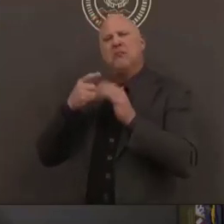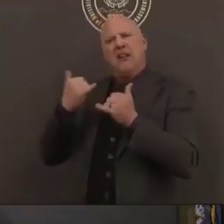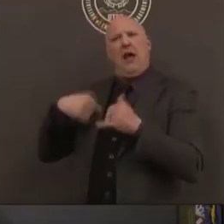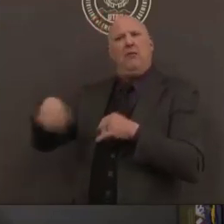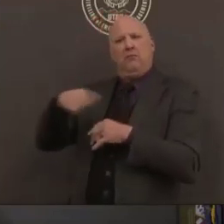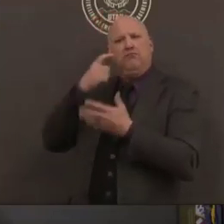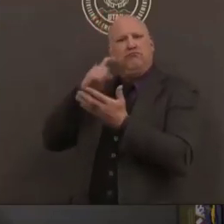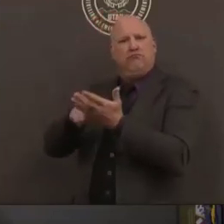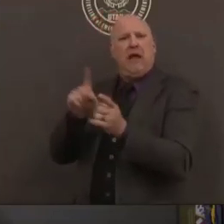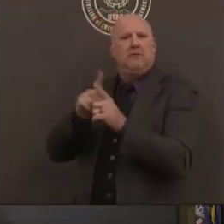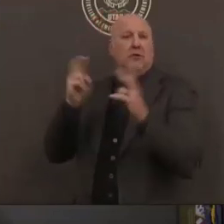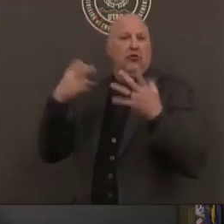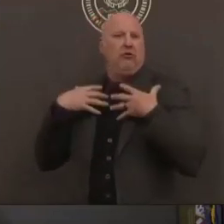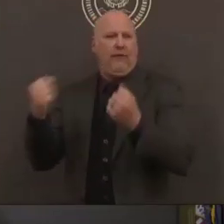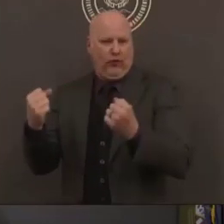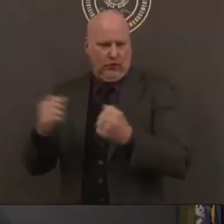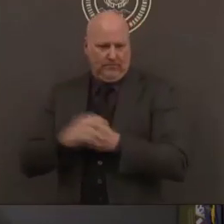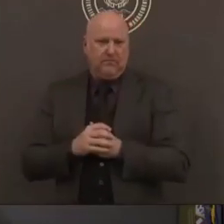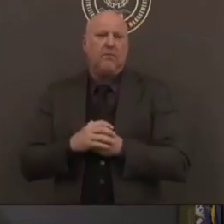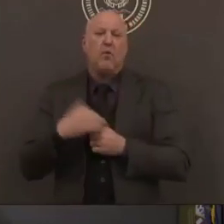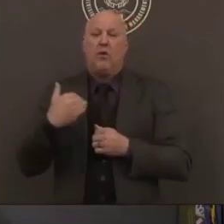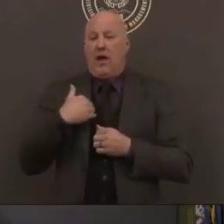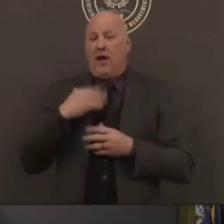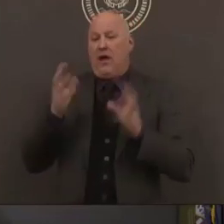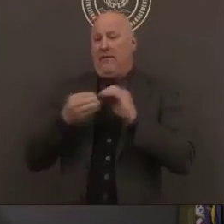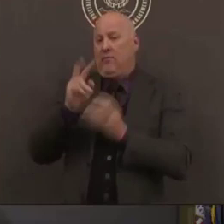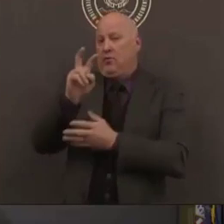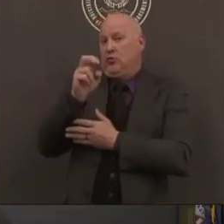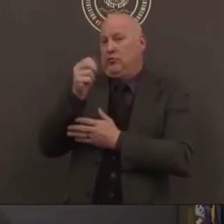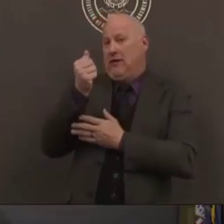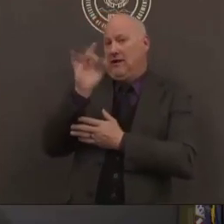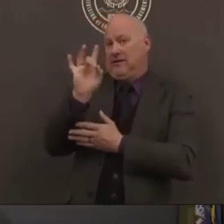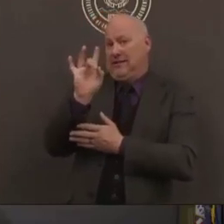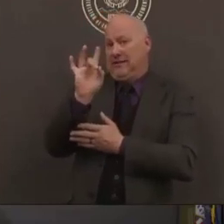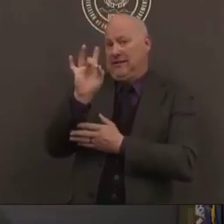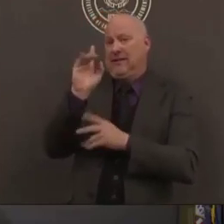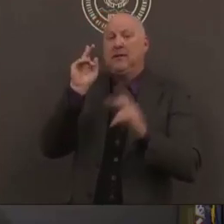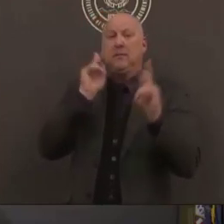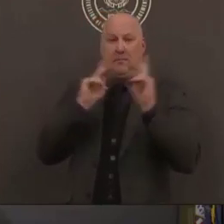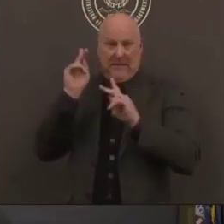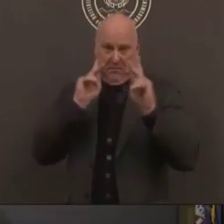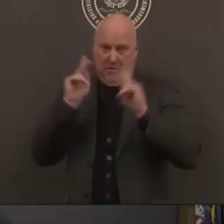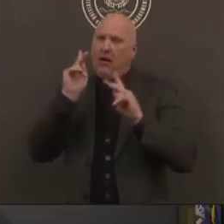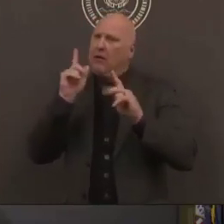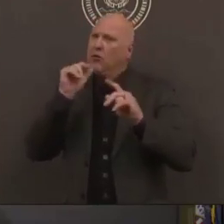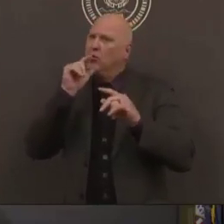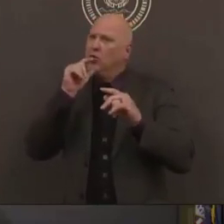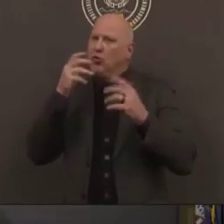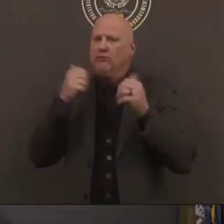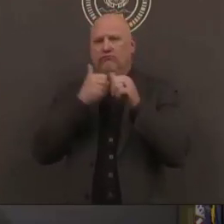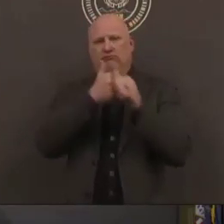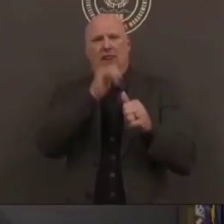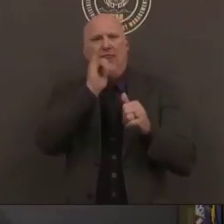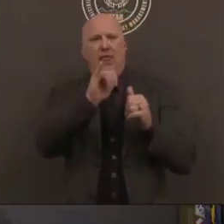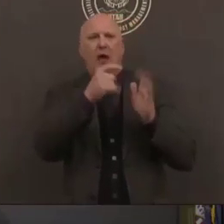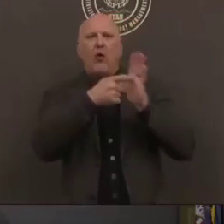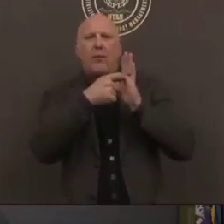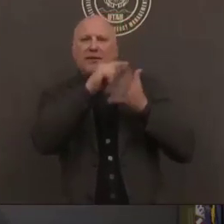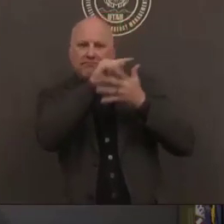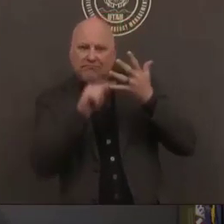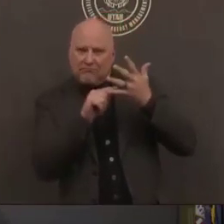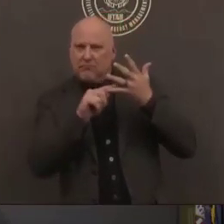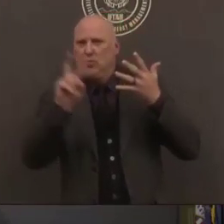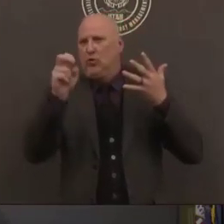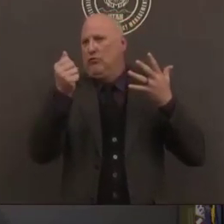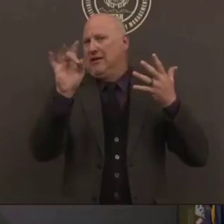is that we really need people to get tested for COVID-19 throughout the state of Utah. We have unused testing capacity, and so